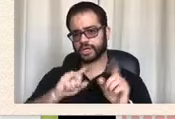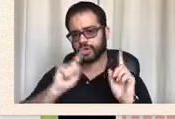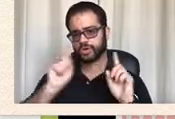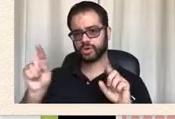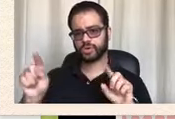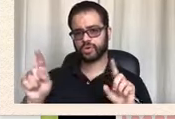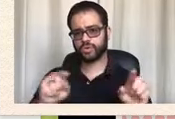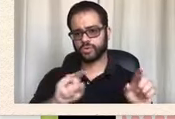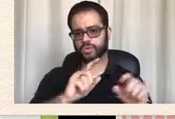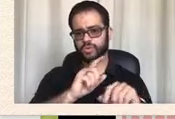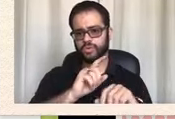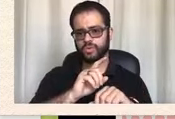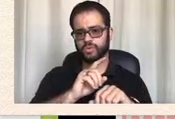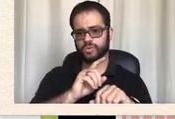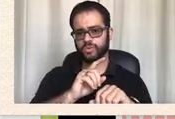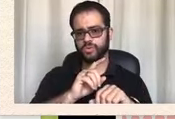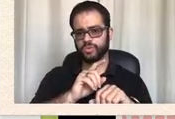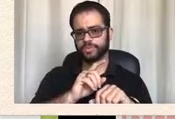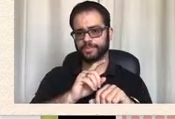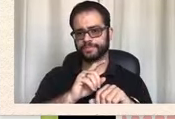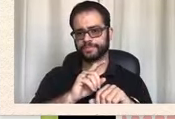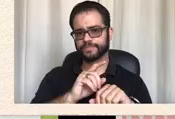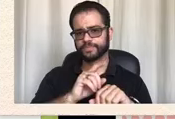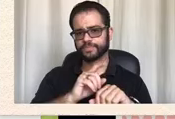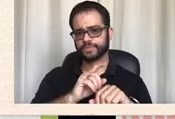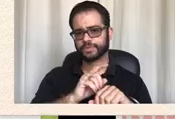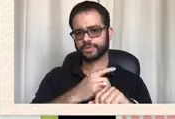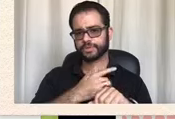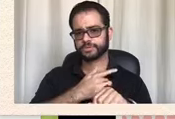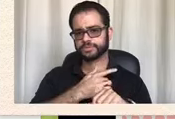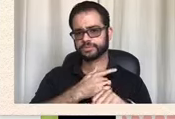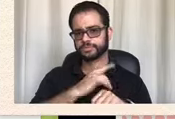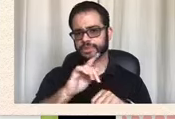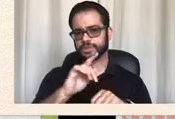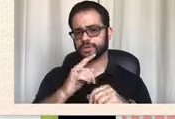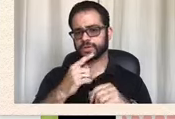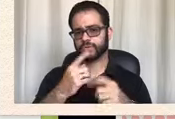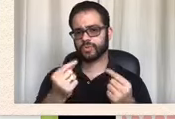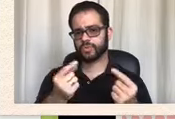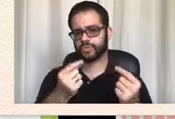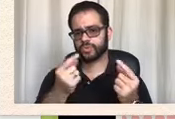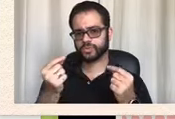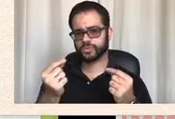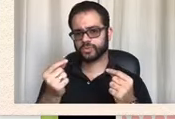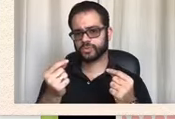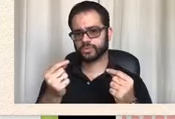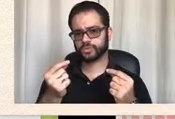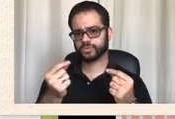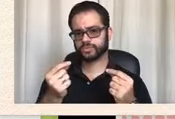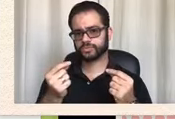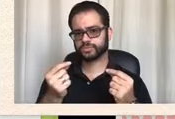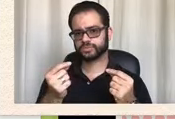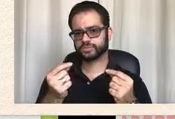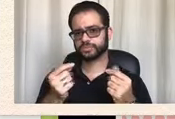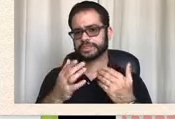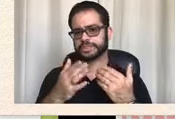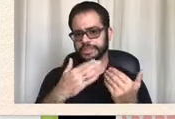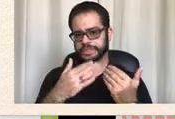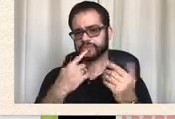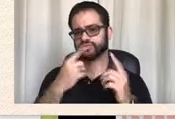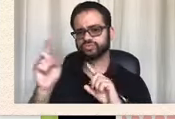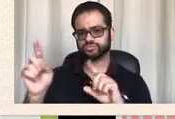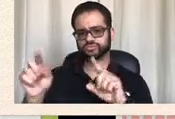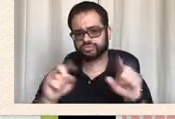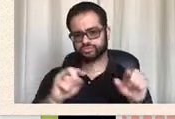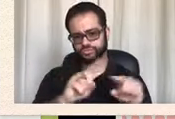online. You can donate money. All I do. It's easy because you don't have to ask